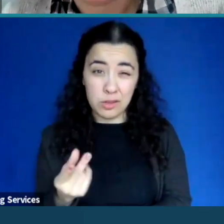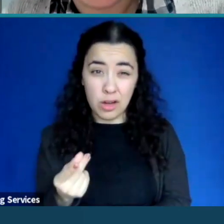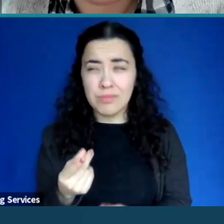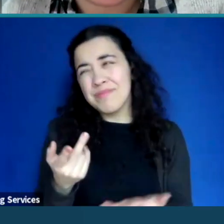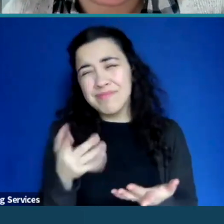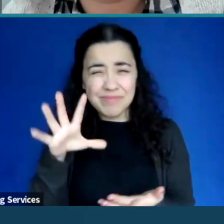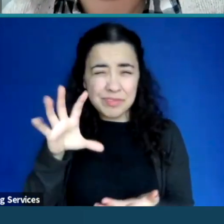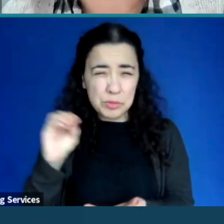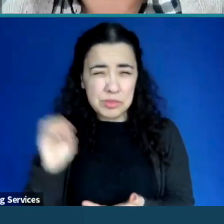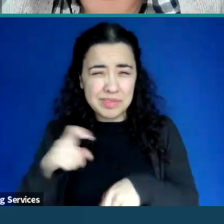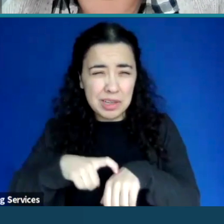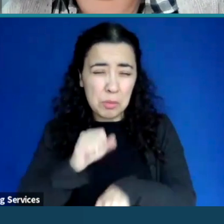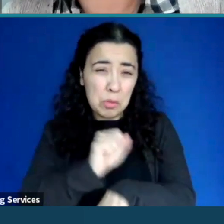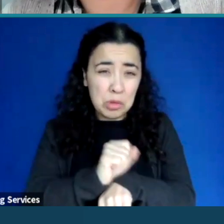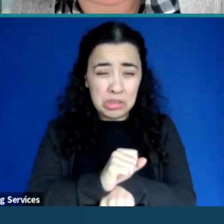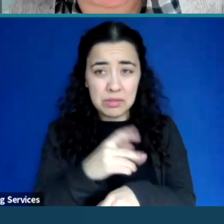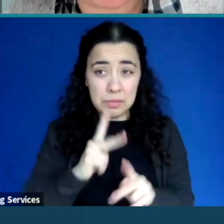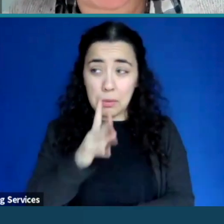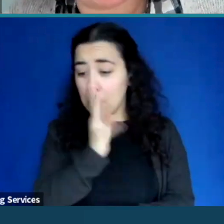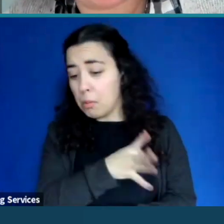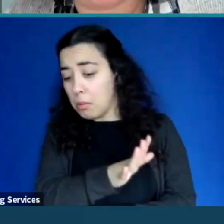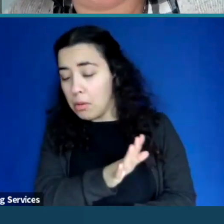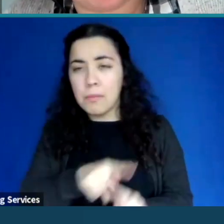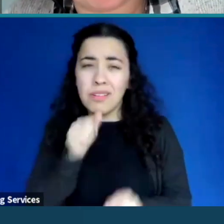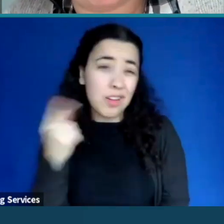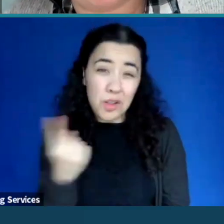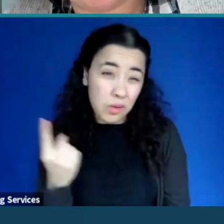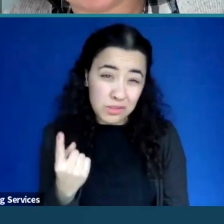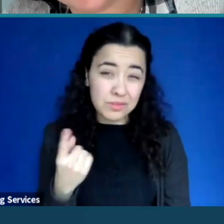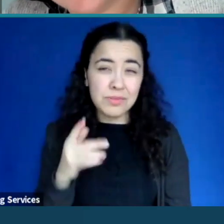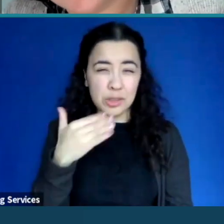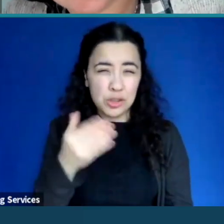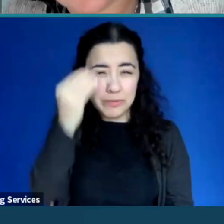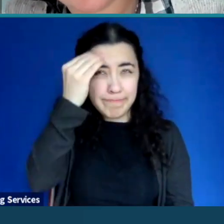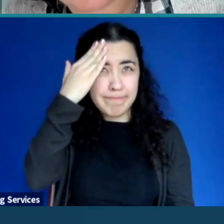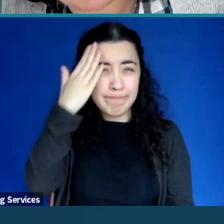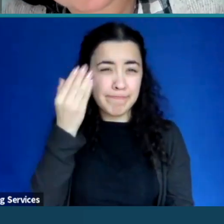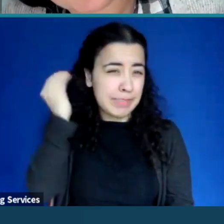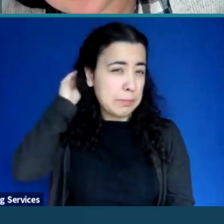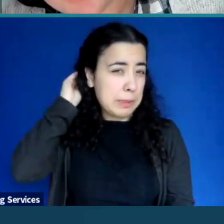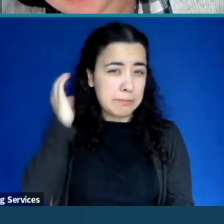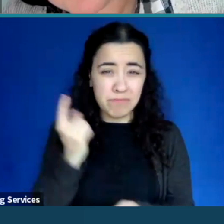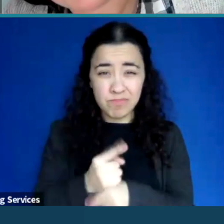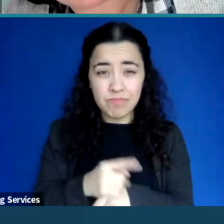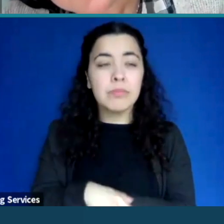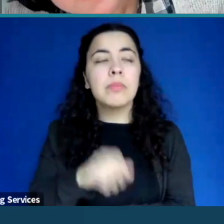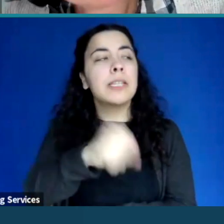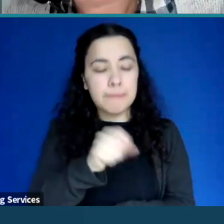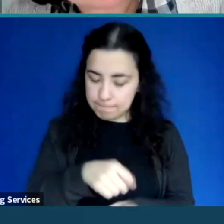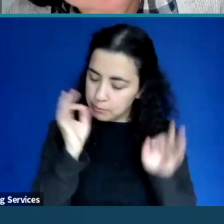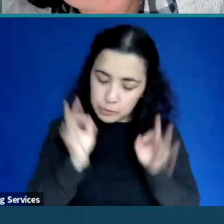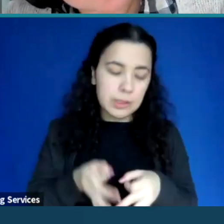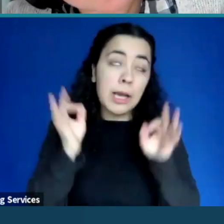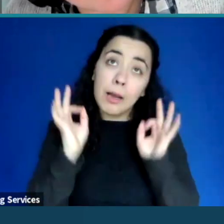but not always. So yeah, Right. generally some very good points to keep in mind. Absolutely, absolutely. I have